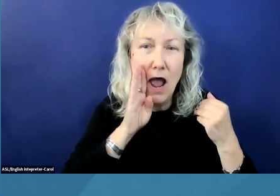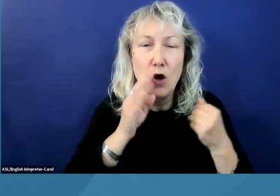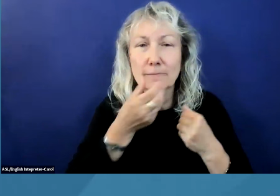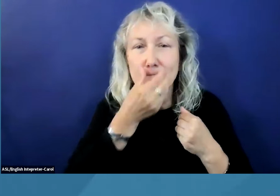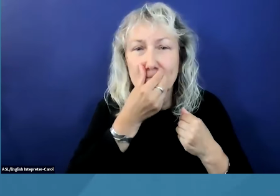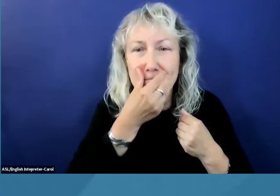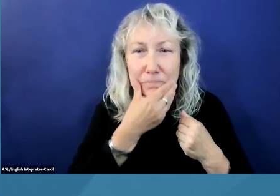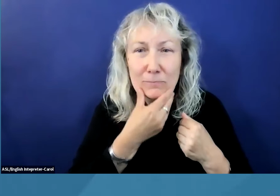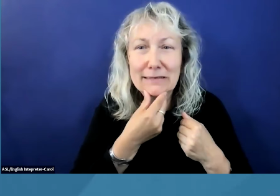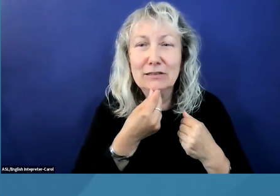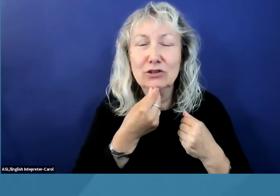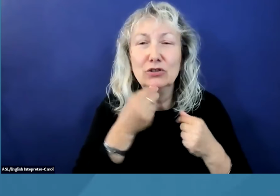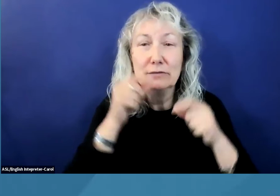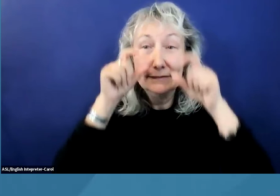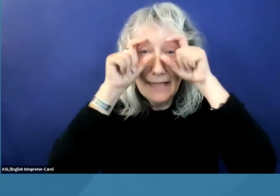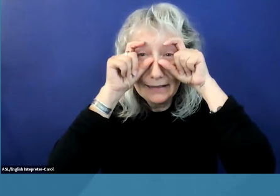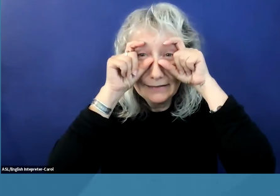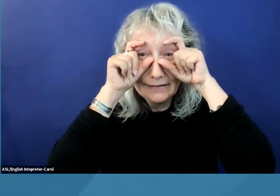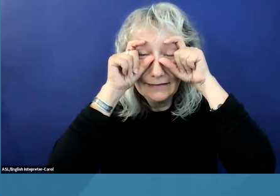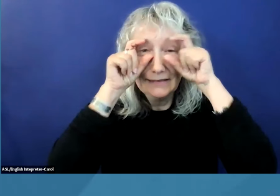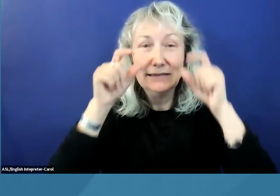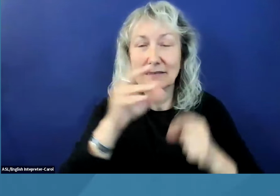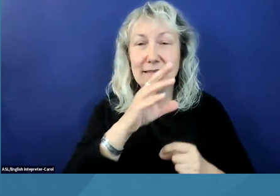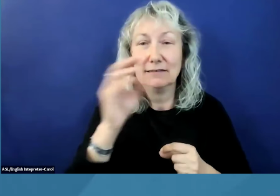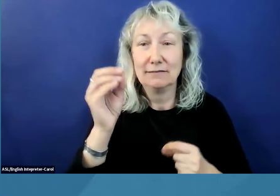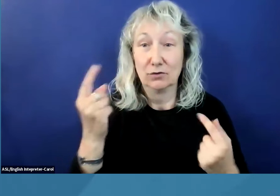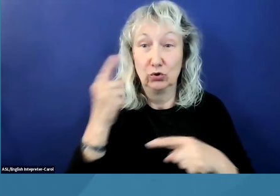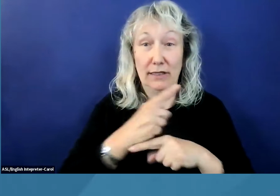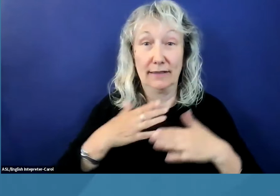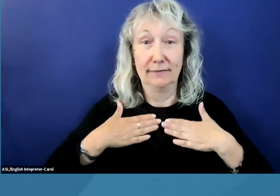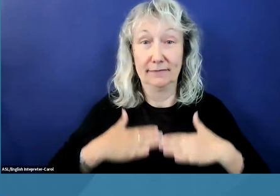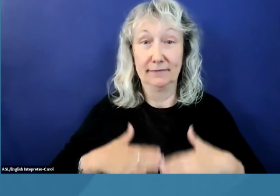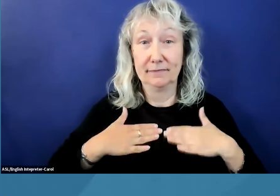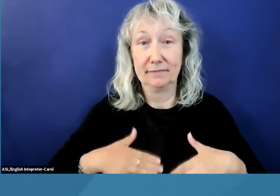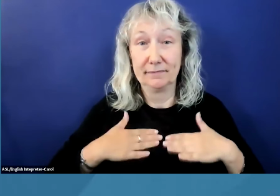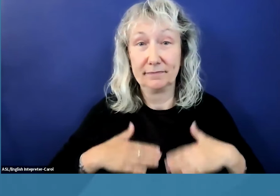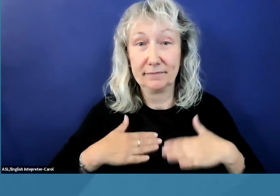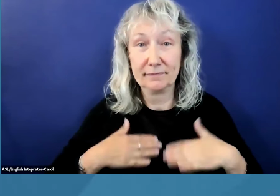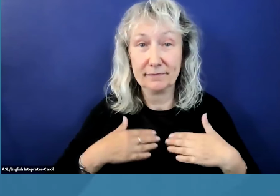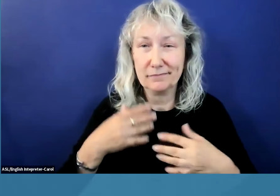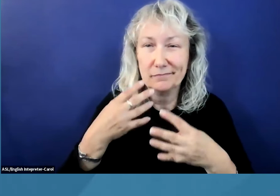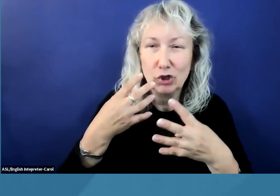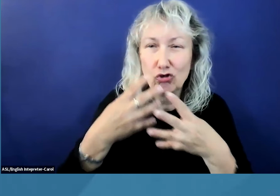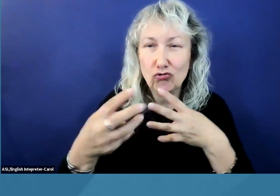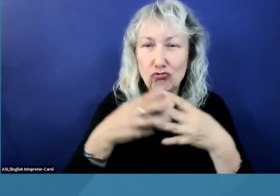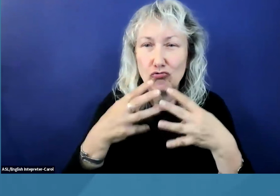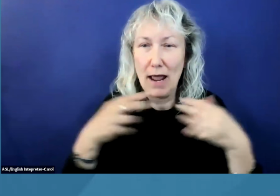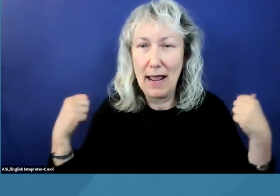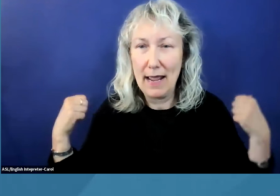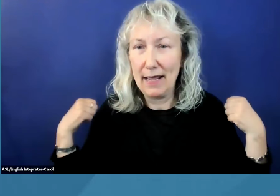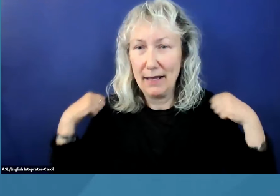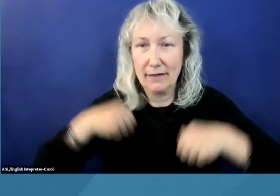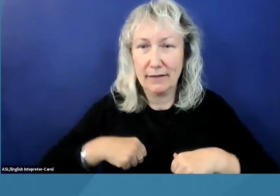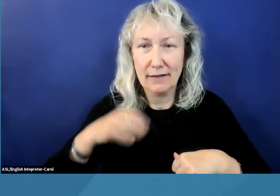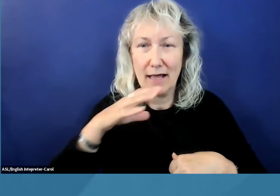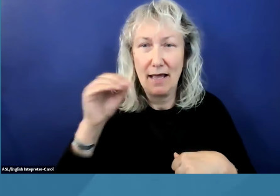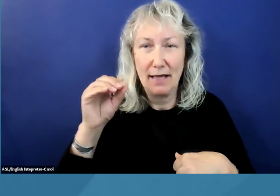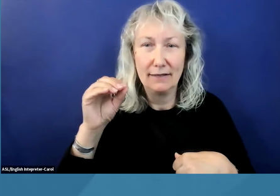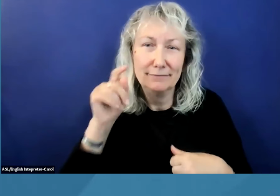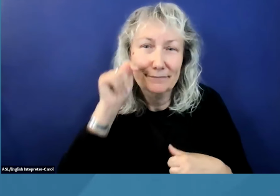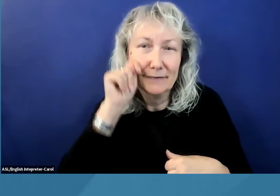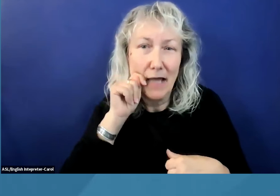beard, I wear glasses, and today I have on a taupe-colored shirt and gray cardigan. I'm